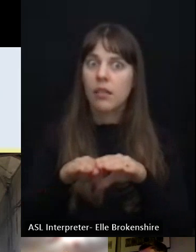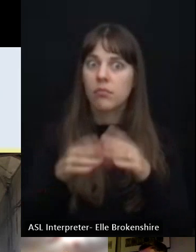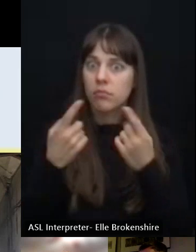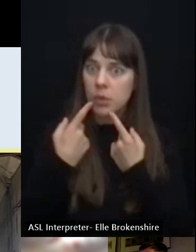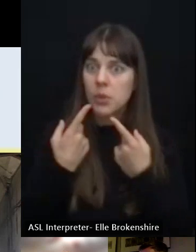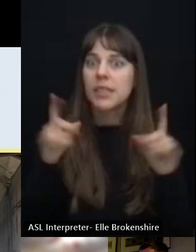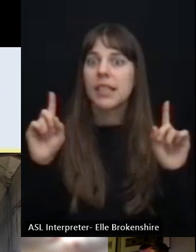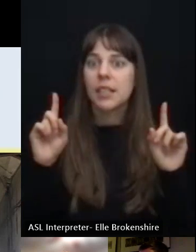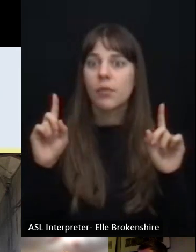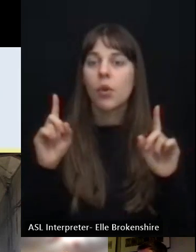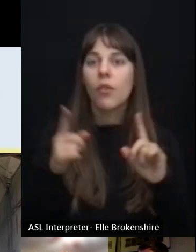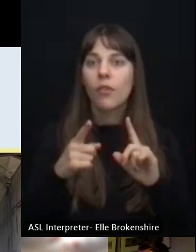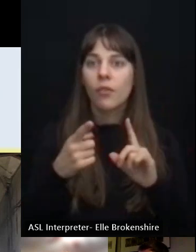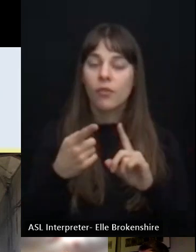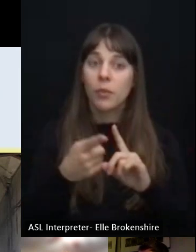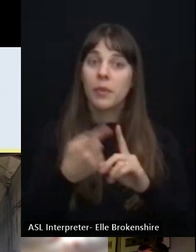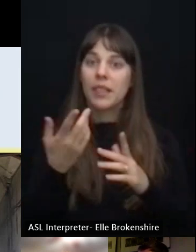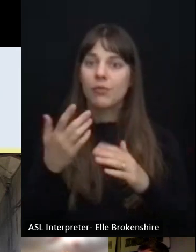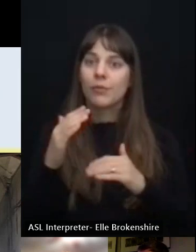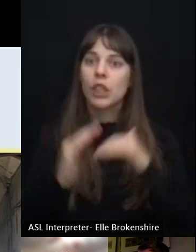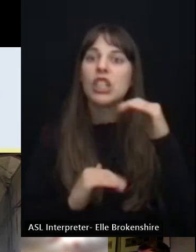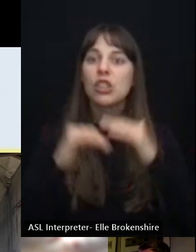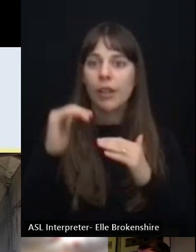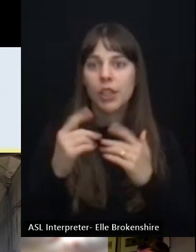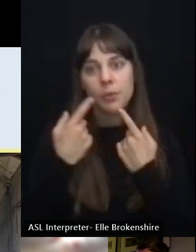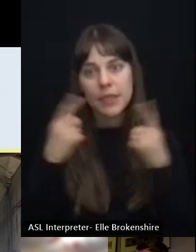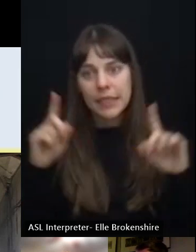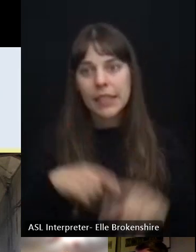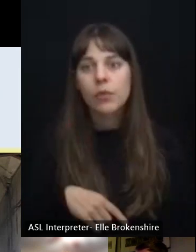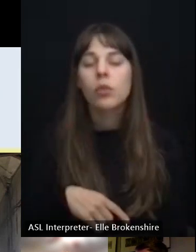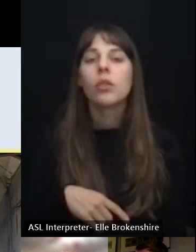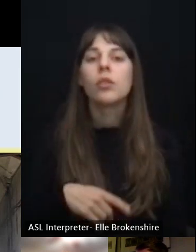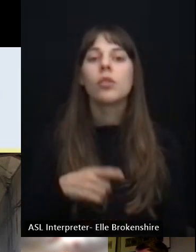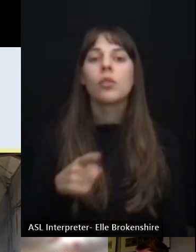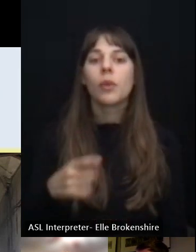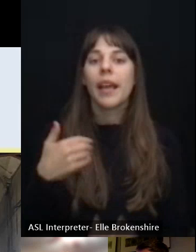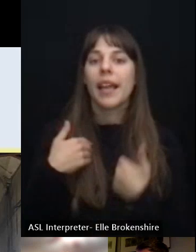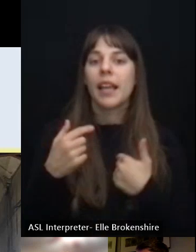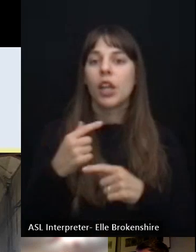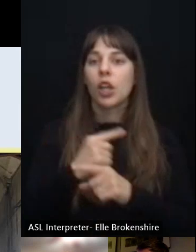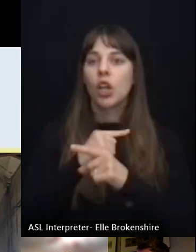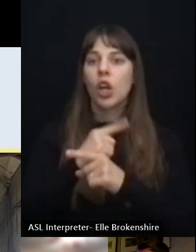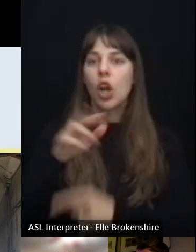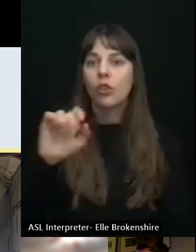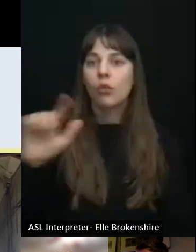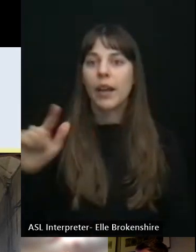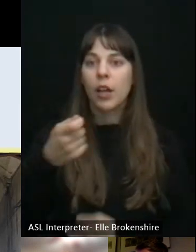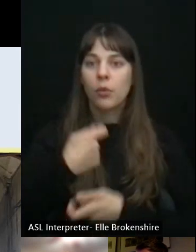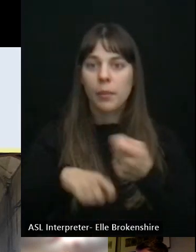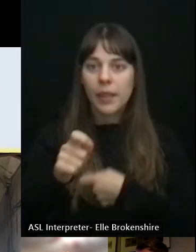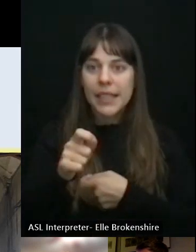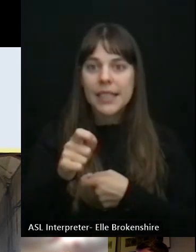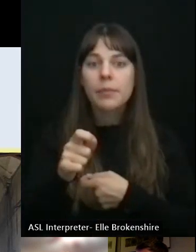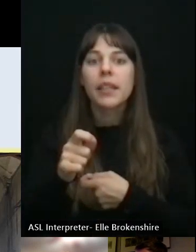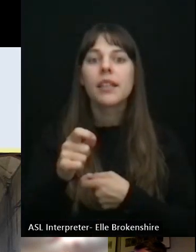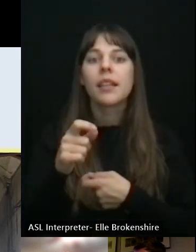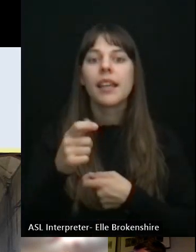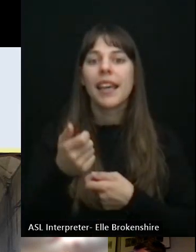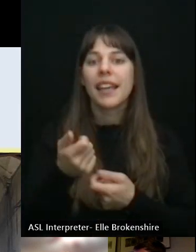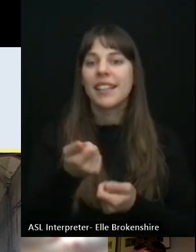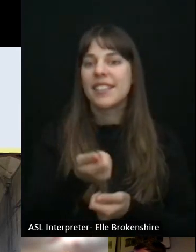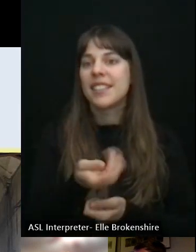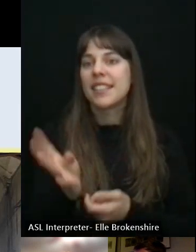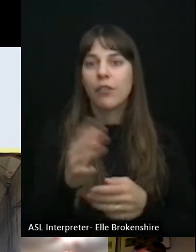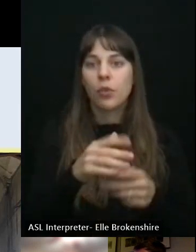the construction standpoint. And the work that was performed there was a guarded rail replacement work at several locations throughout the system along the Red